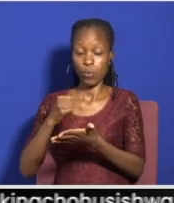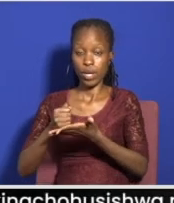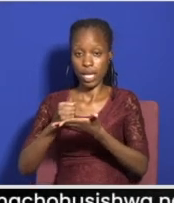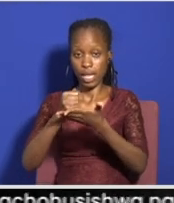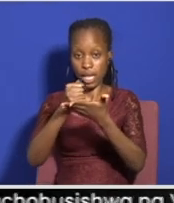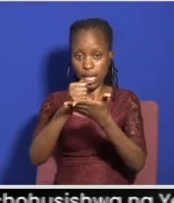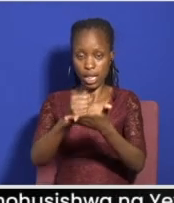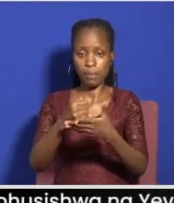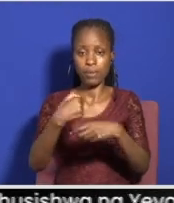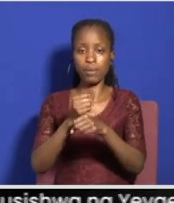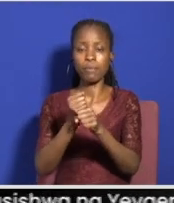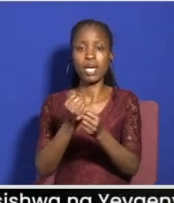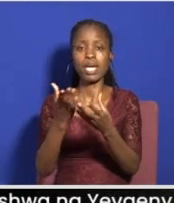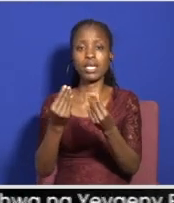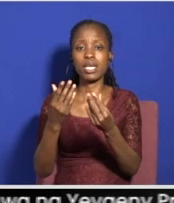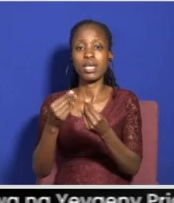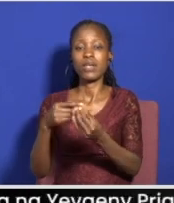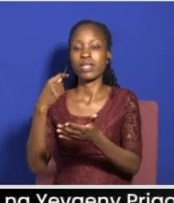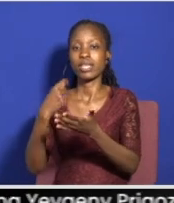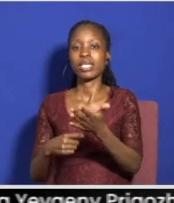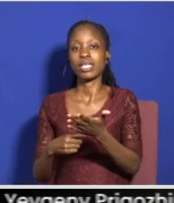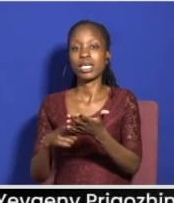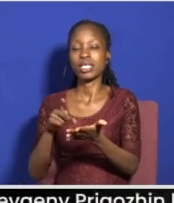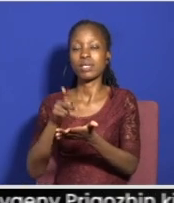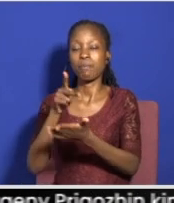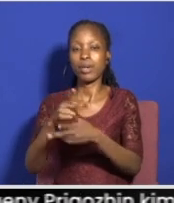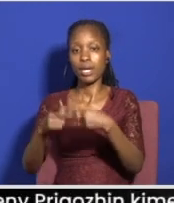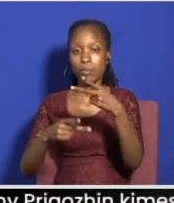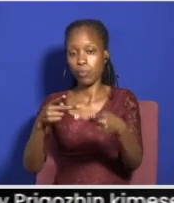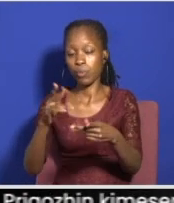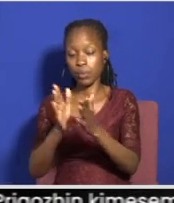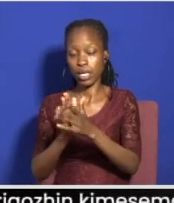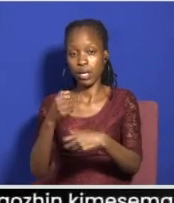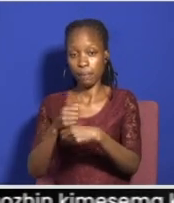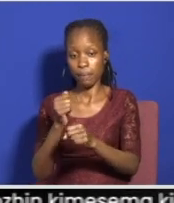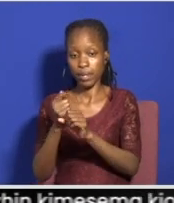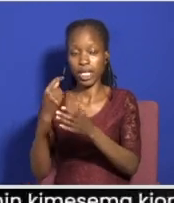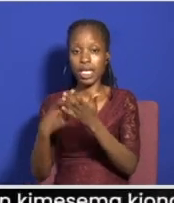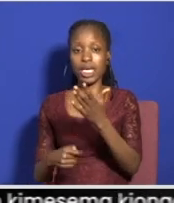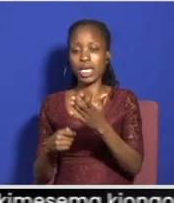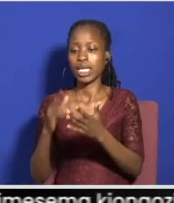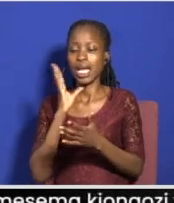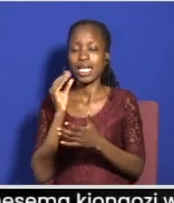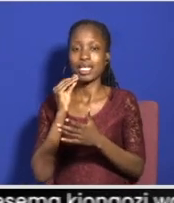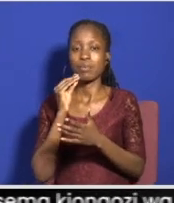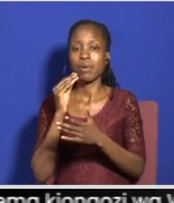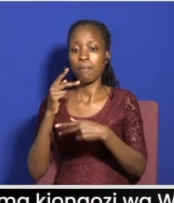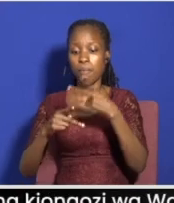simplify the tax administration process and just make the tax experience process for the